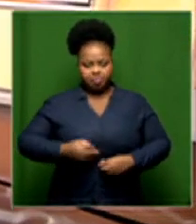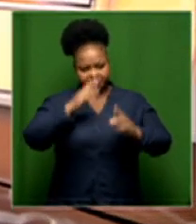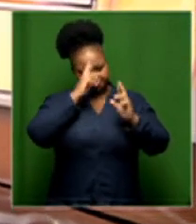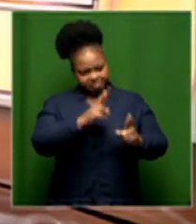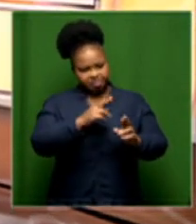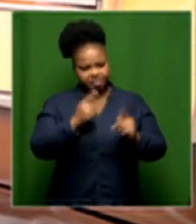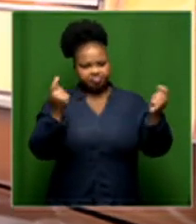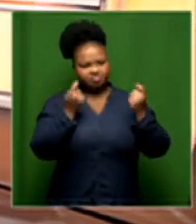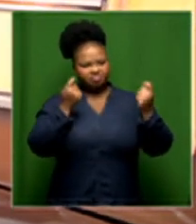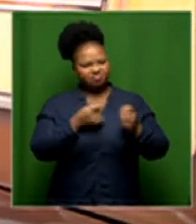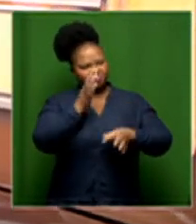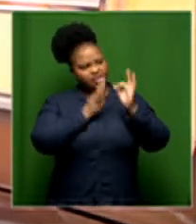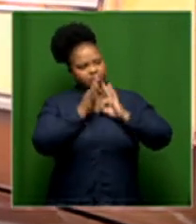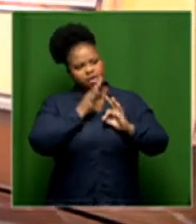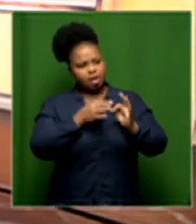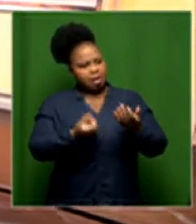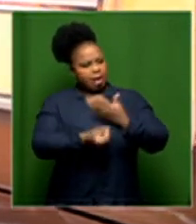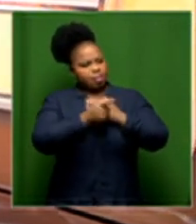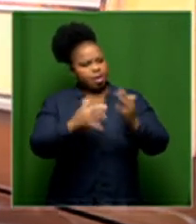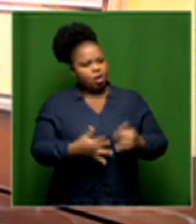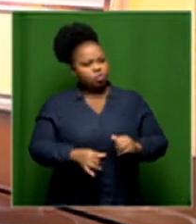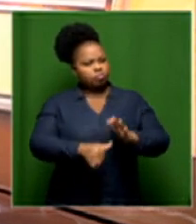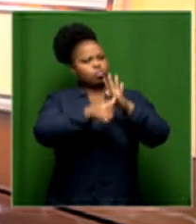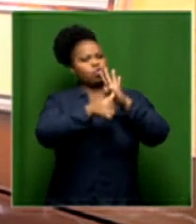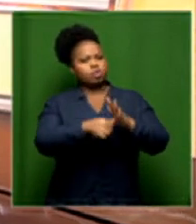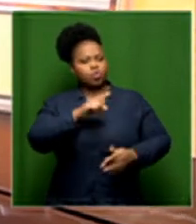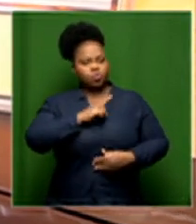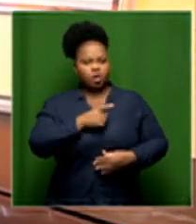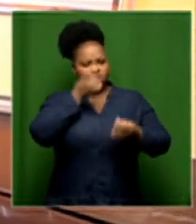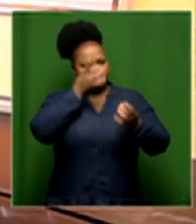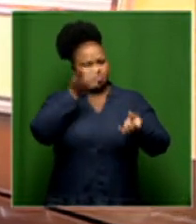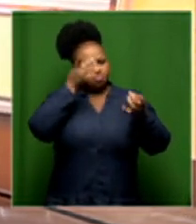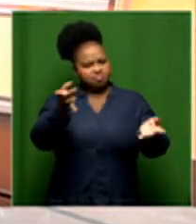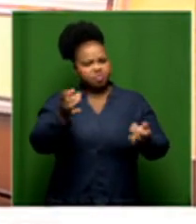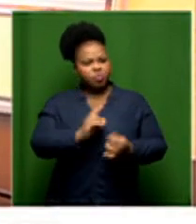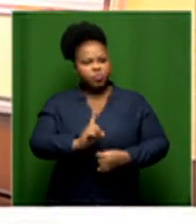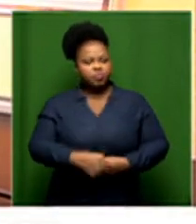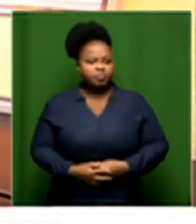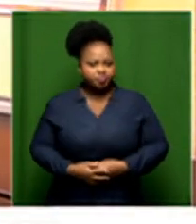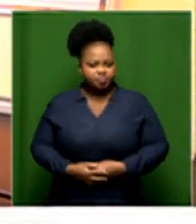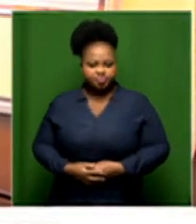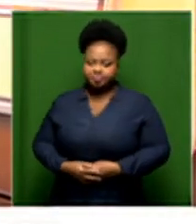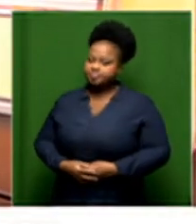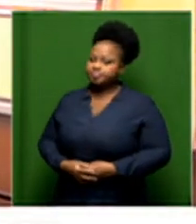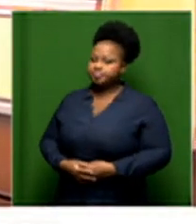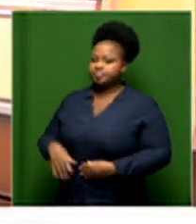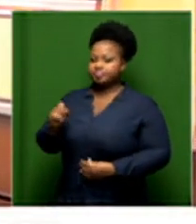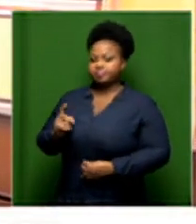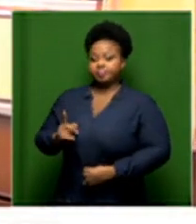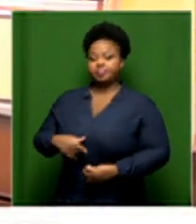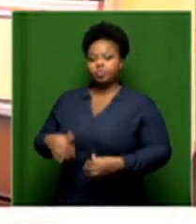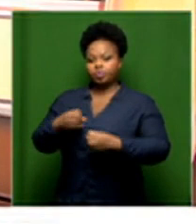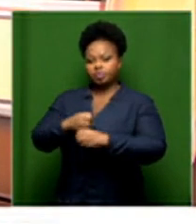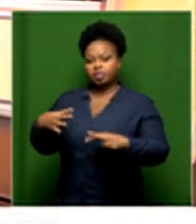through how that song came about and why it was so important to you to tell this message. Okay, in the beginning